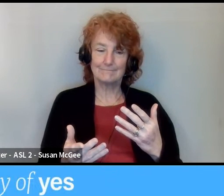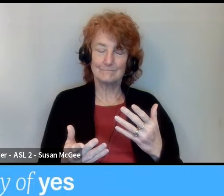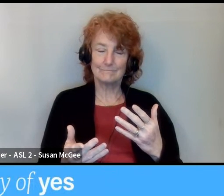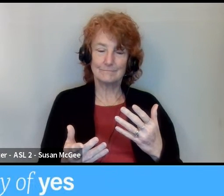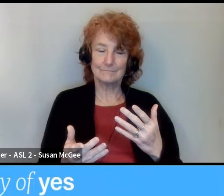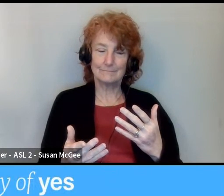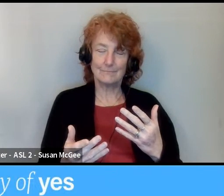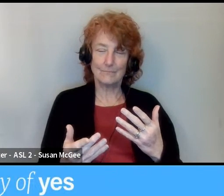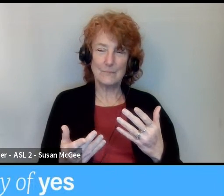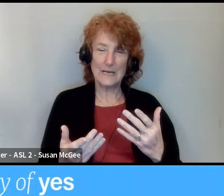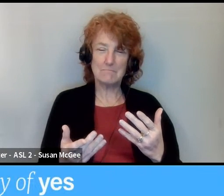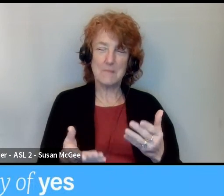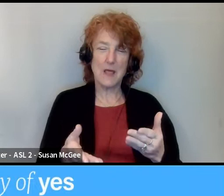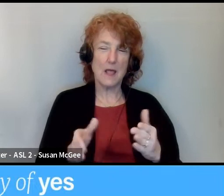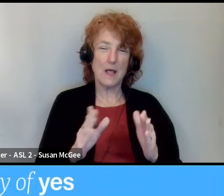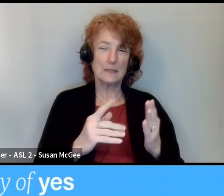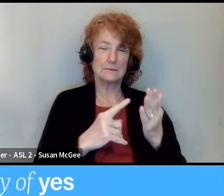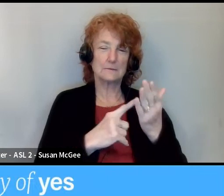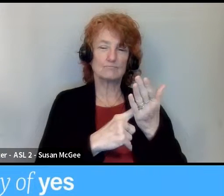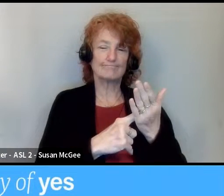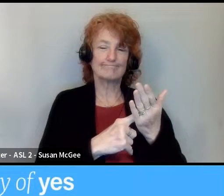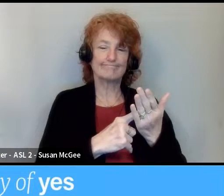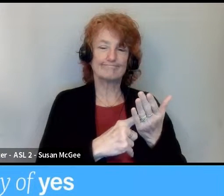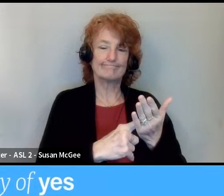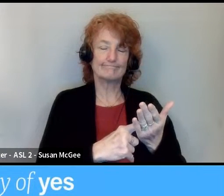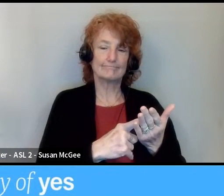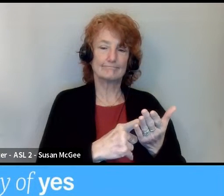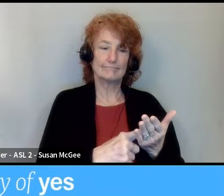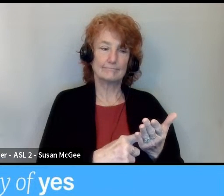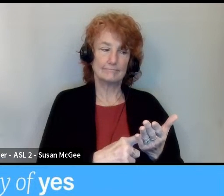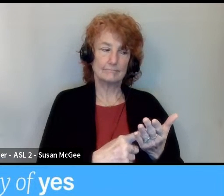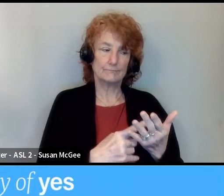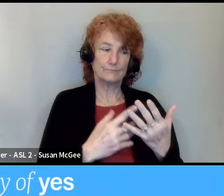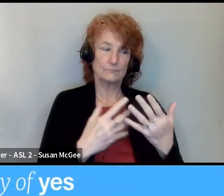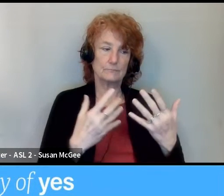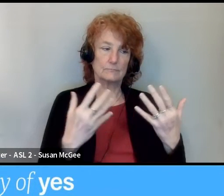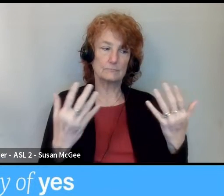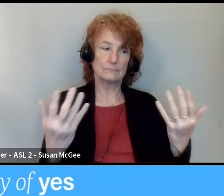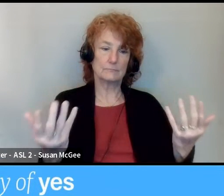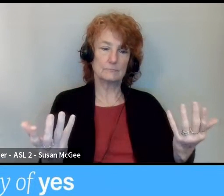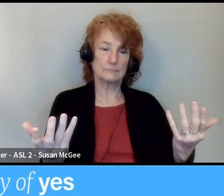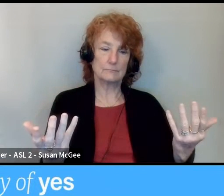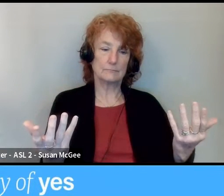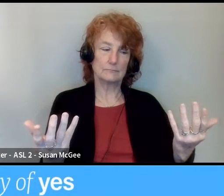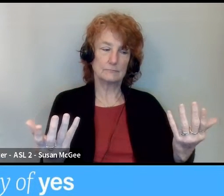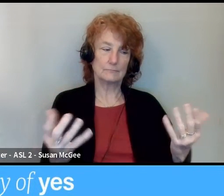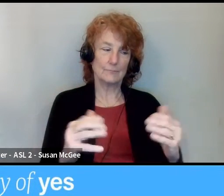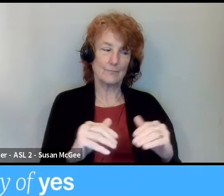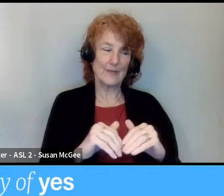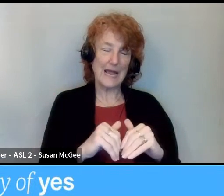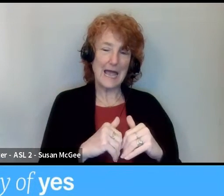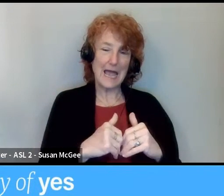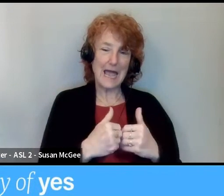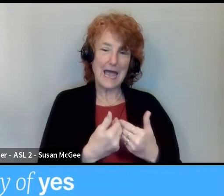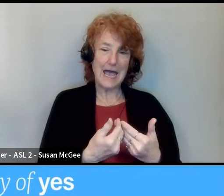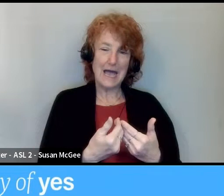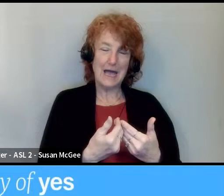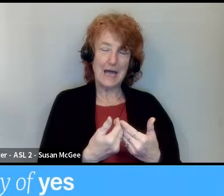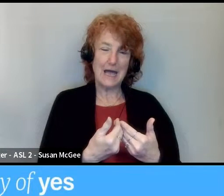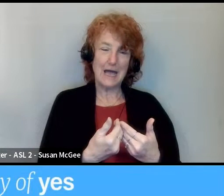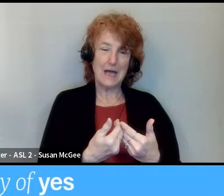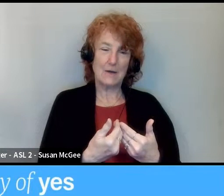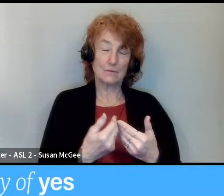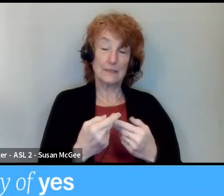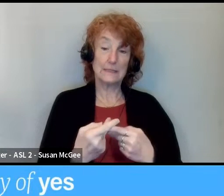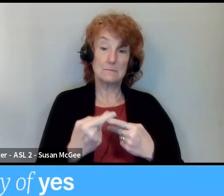could we talk a little bit about how this proposal is going to work in tandem